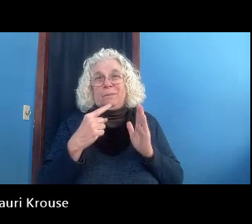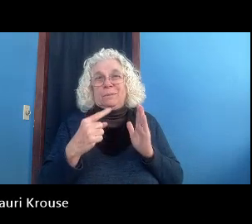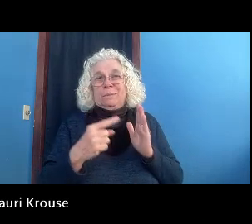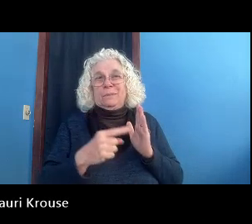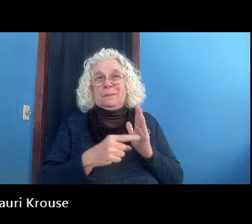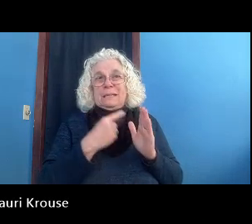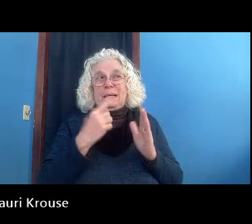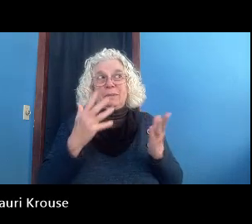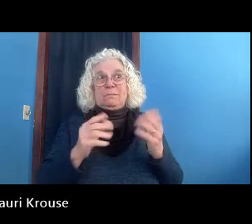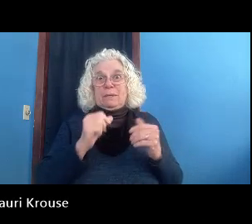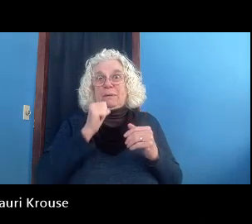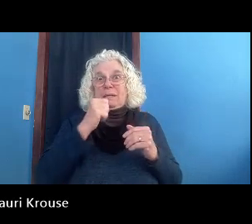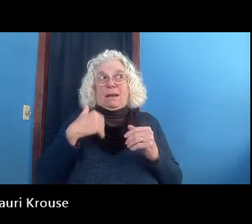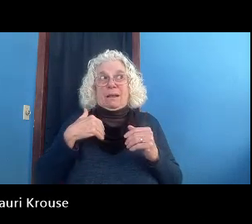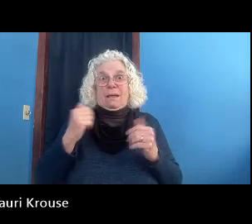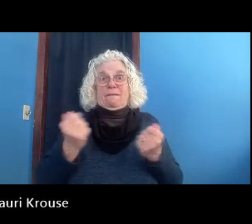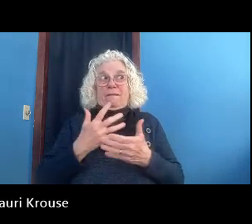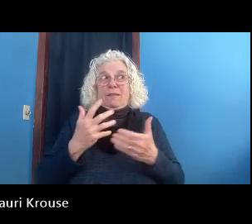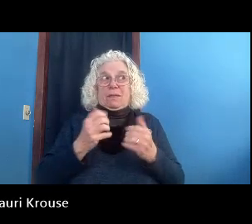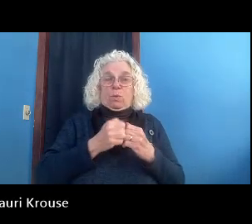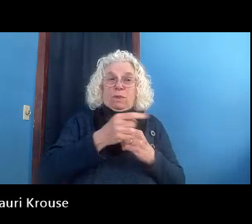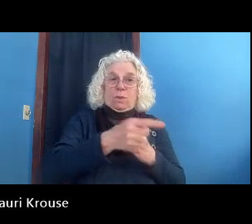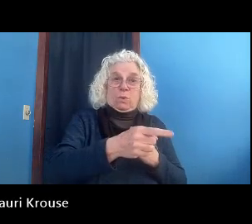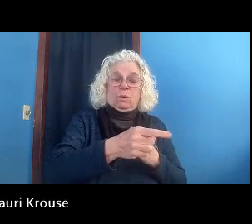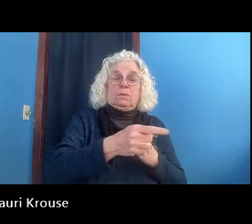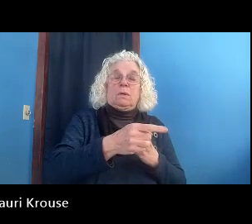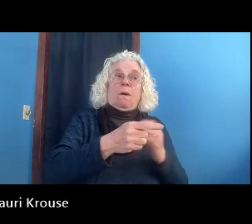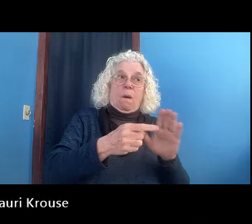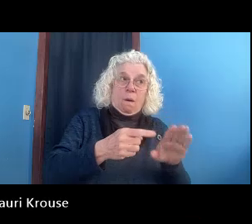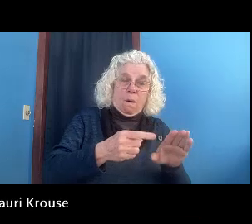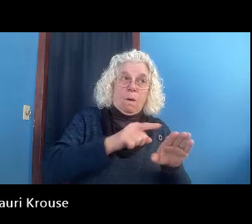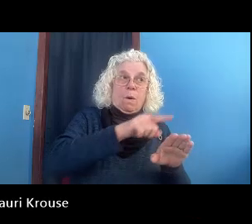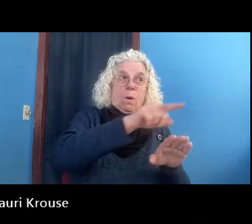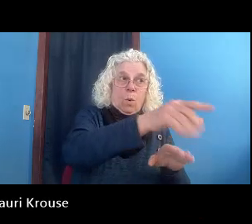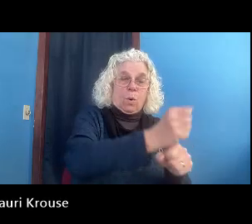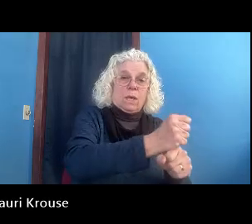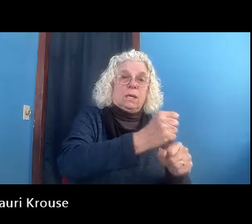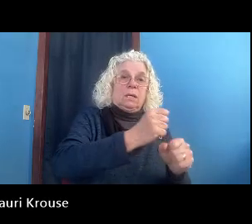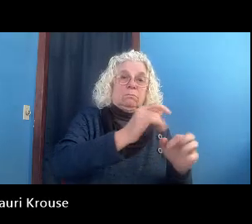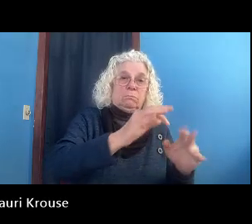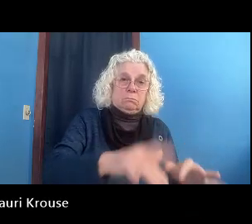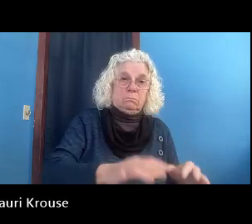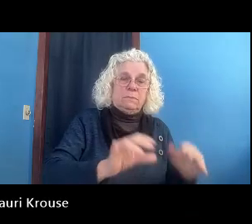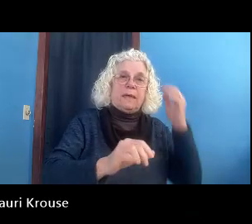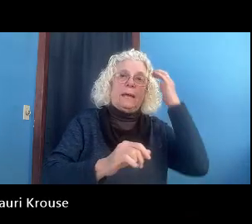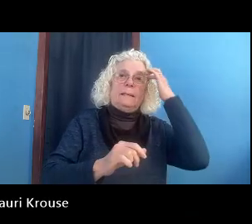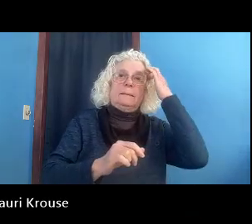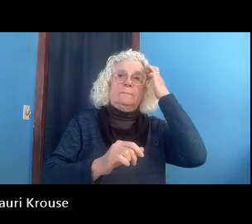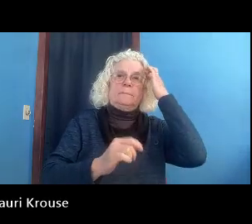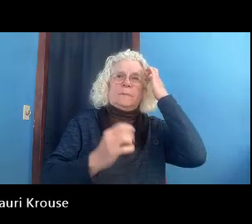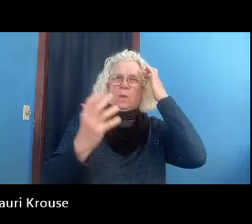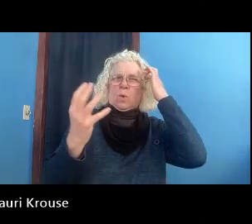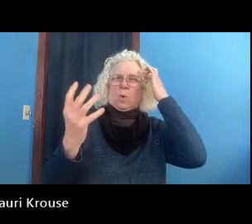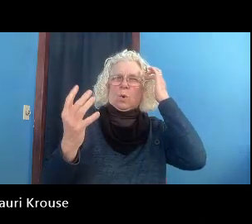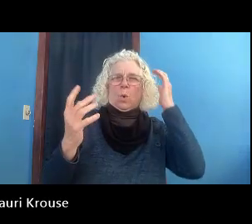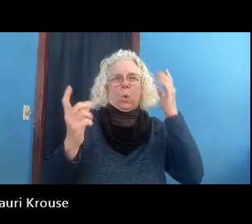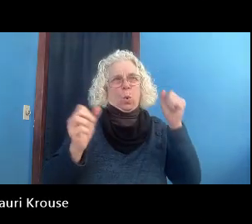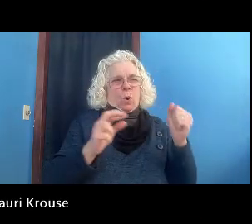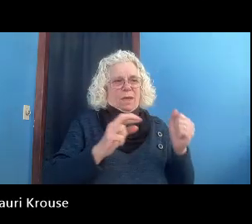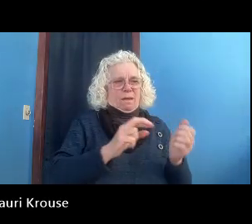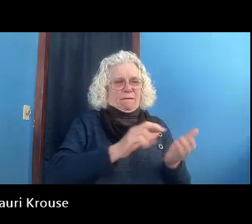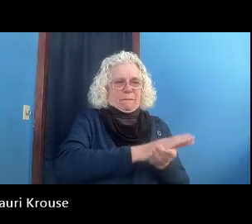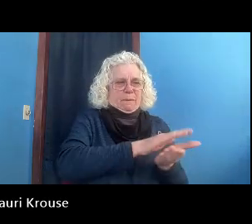might not have all the stuff right then and there. While we encourage you to wait until, you know, you have all of the